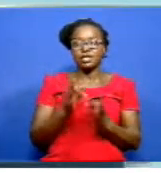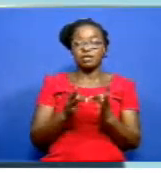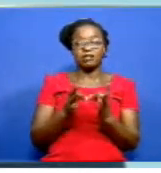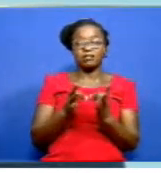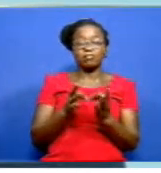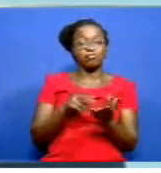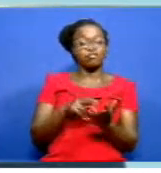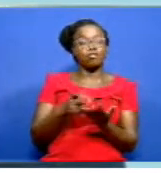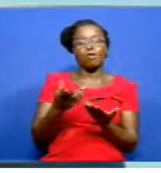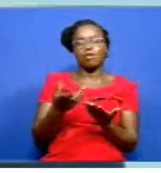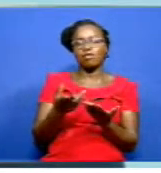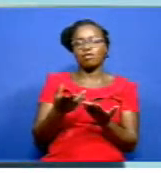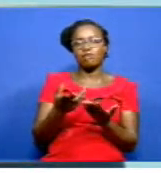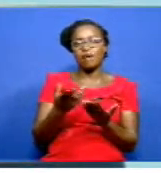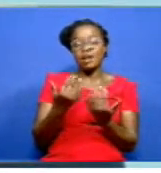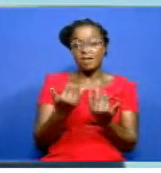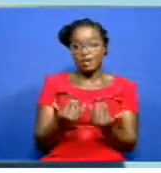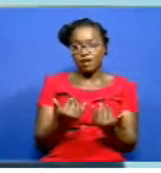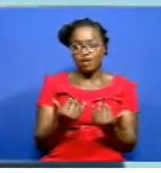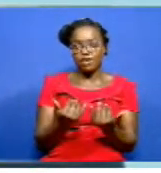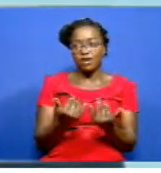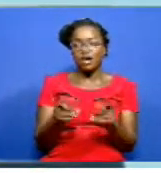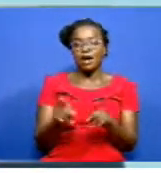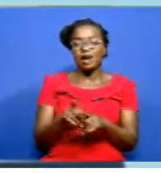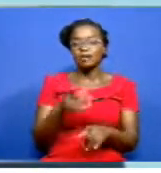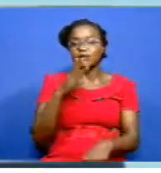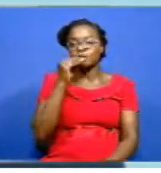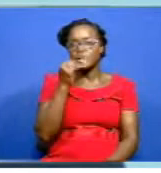right now, even as you're speaking,